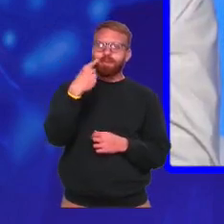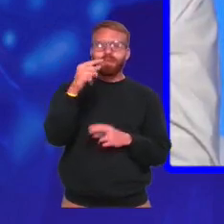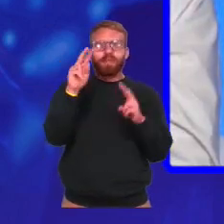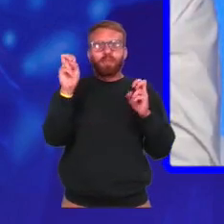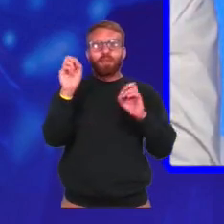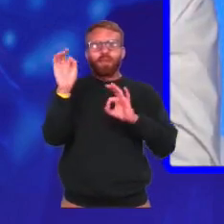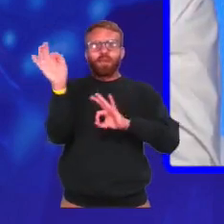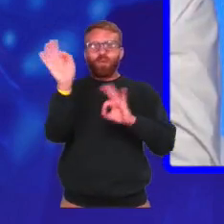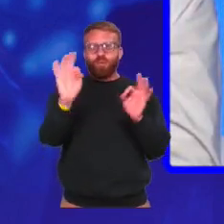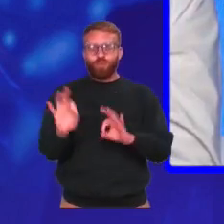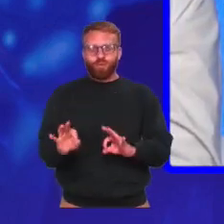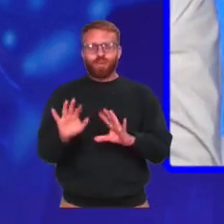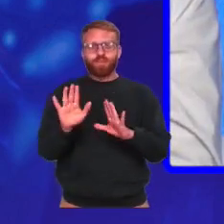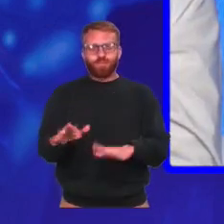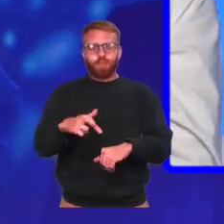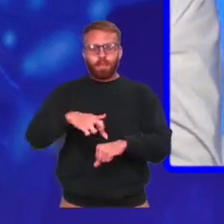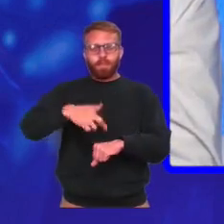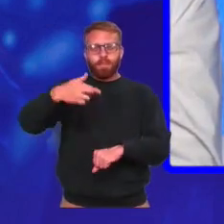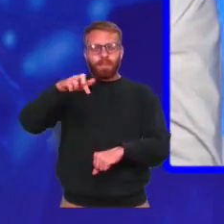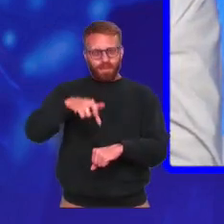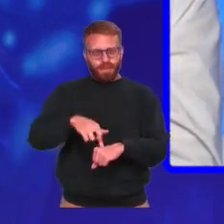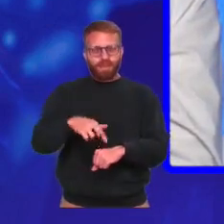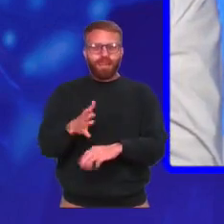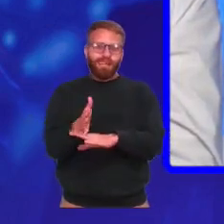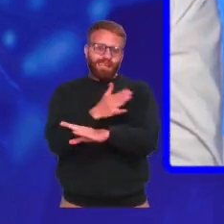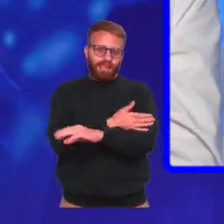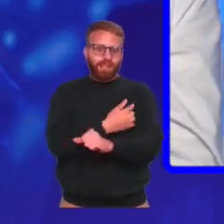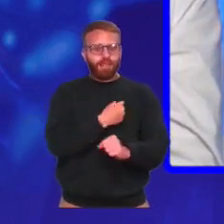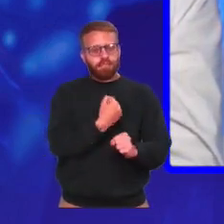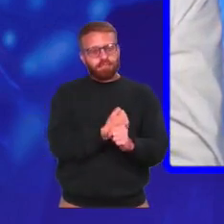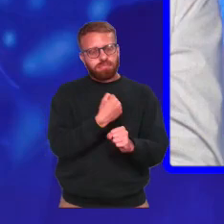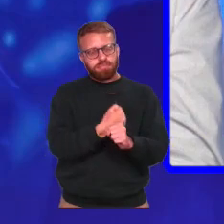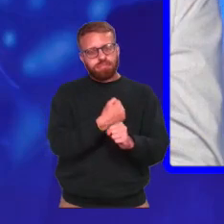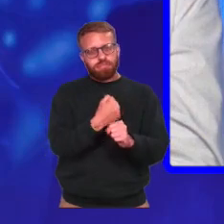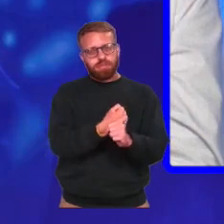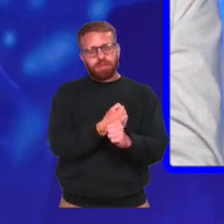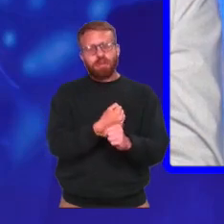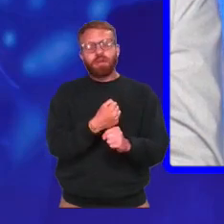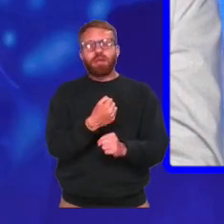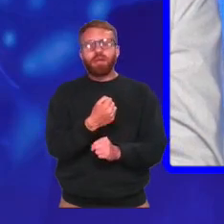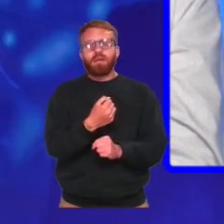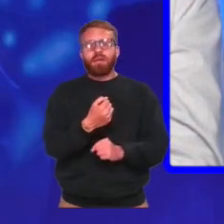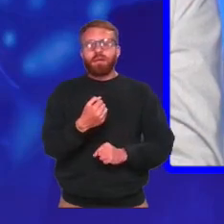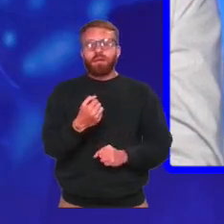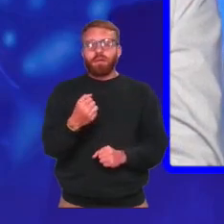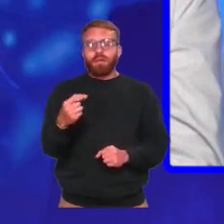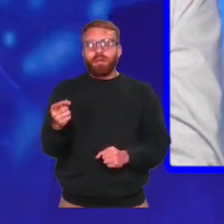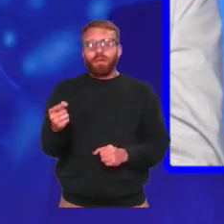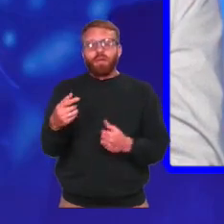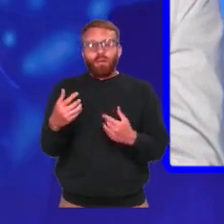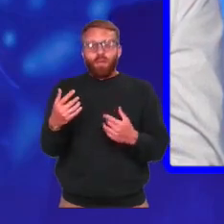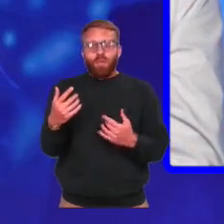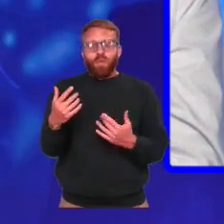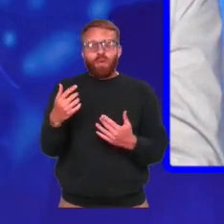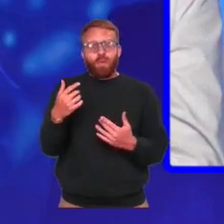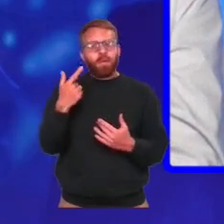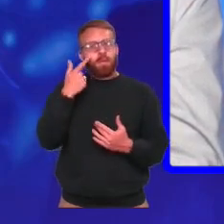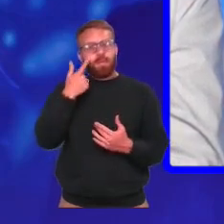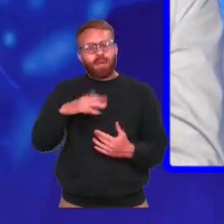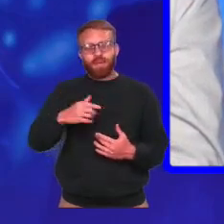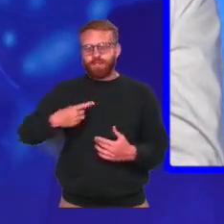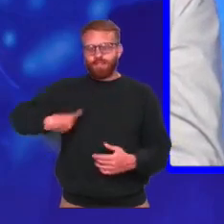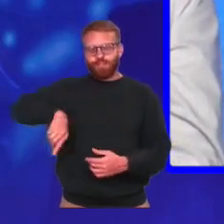I've worked in my career, I think the answer is it's a very human approach. And that's human between ourselves, it's human